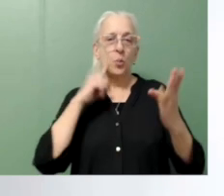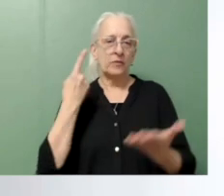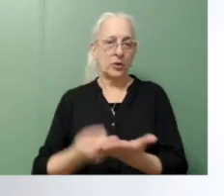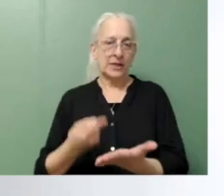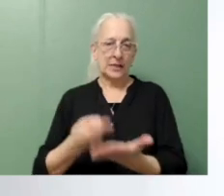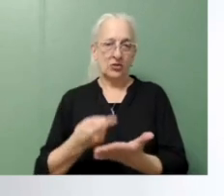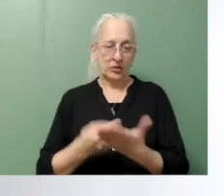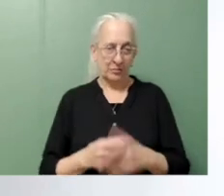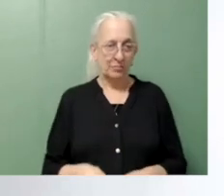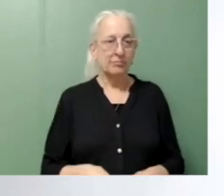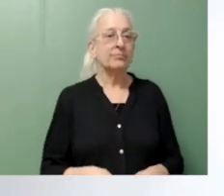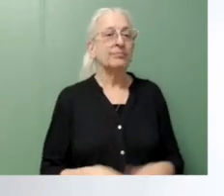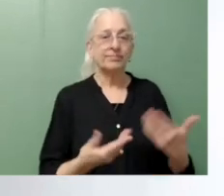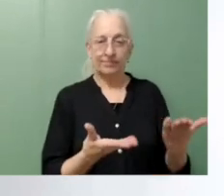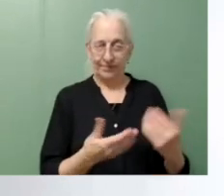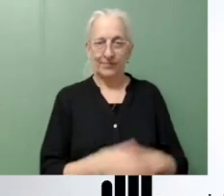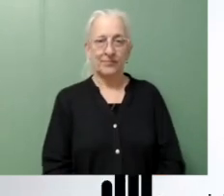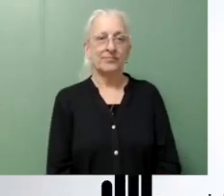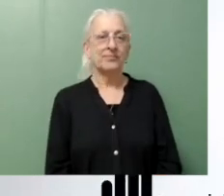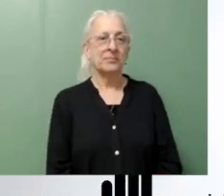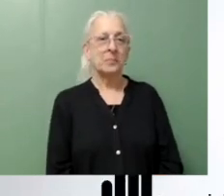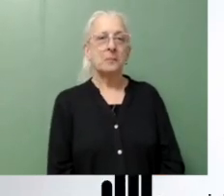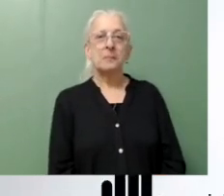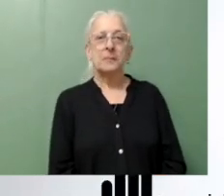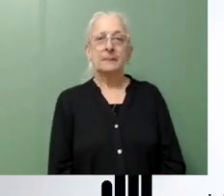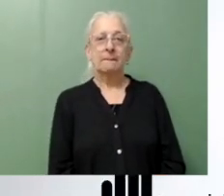discussion. Next slide, please.